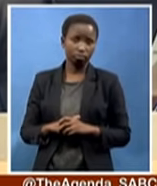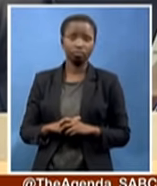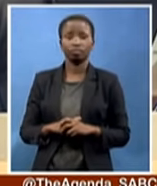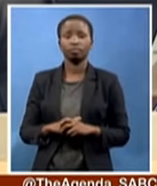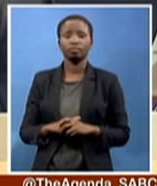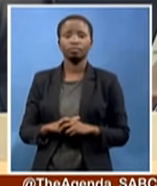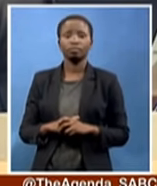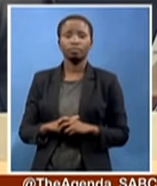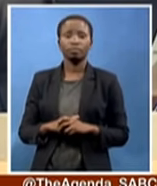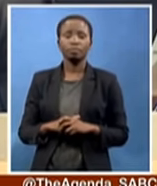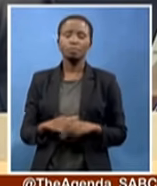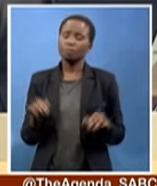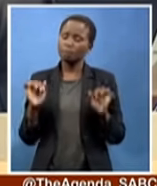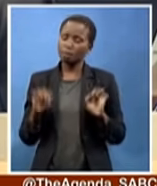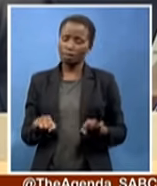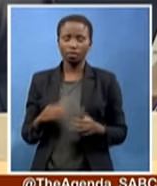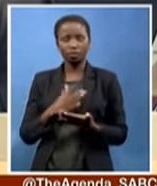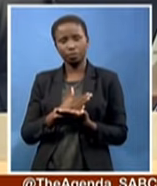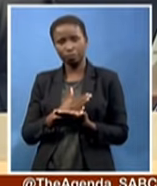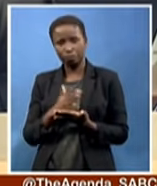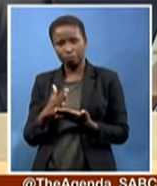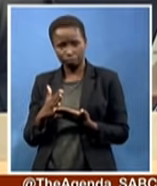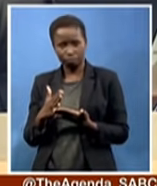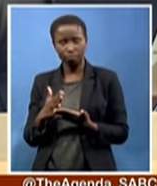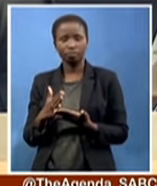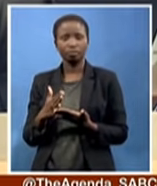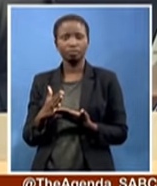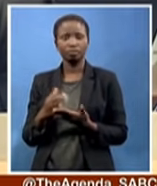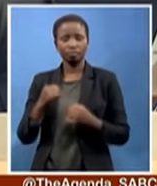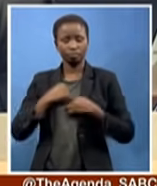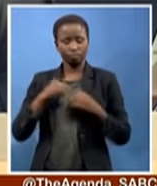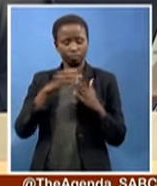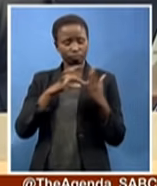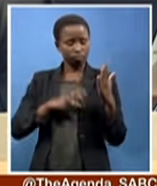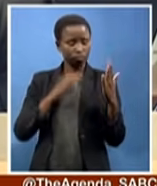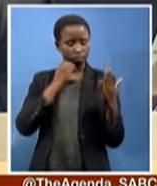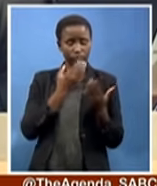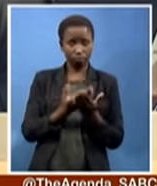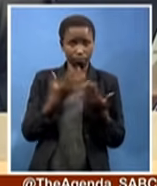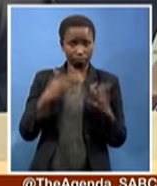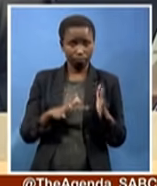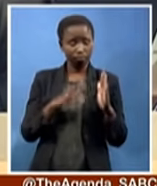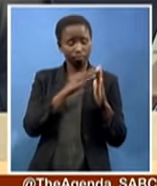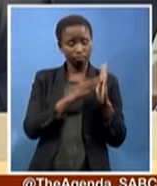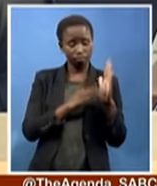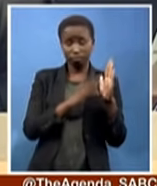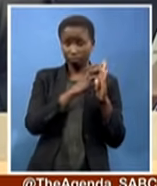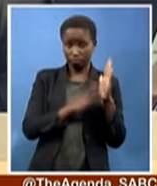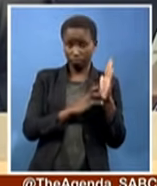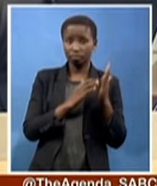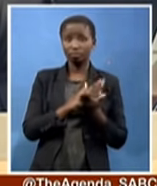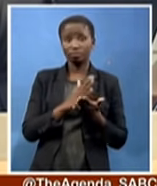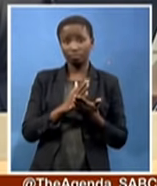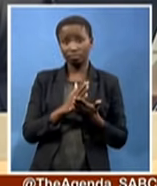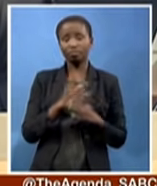my submission may be regarded as instances of state capture, they were not